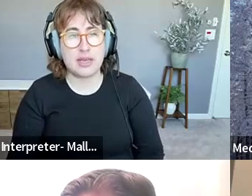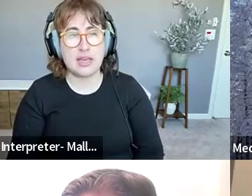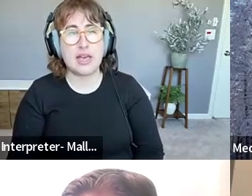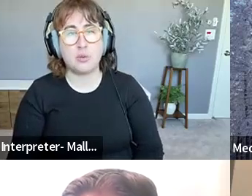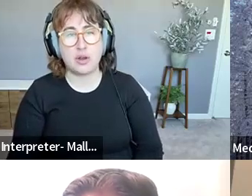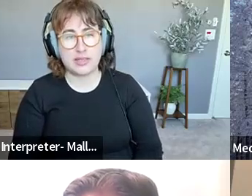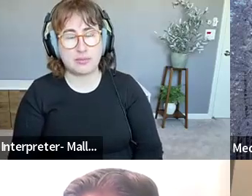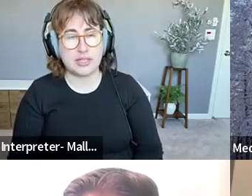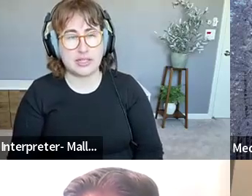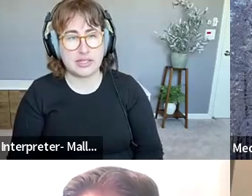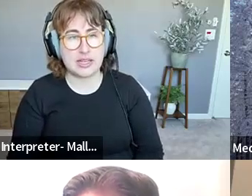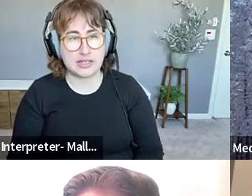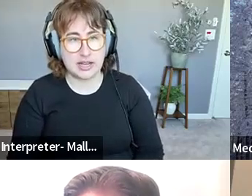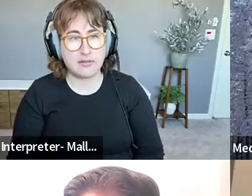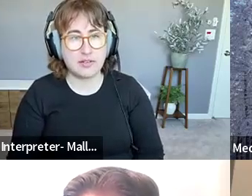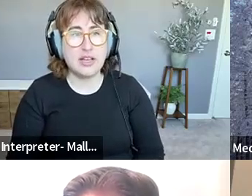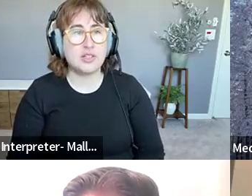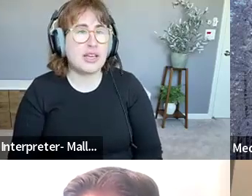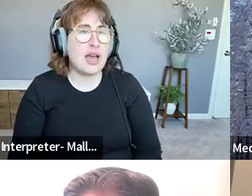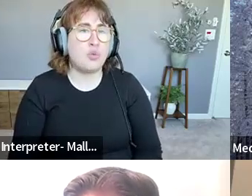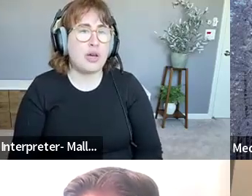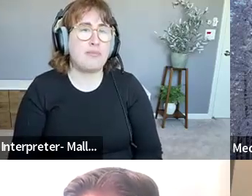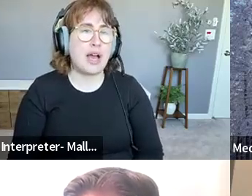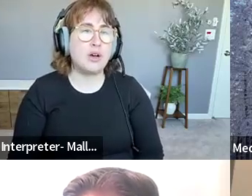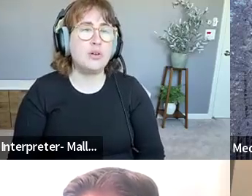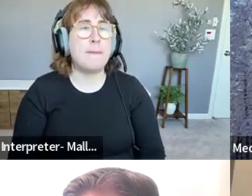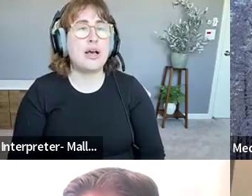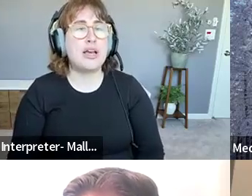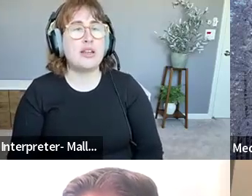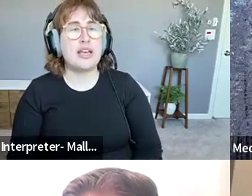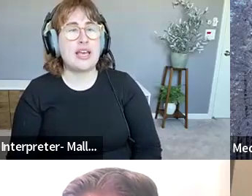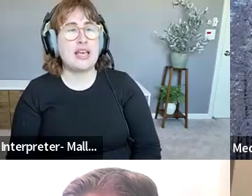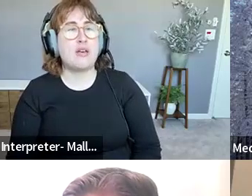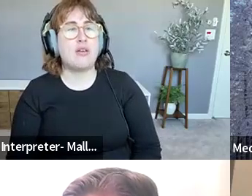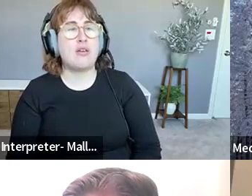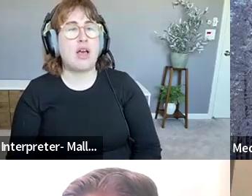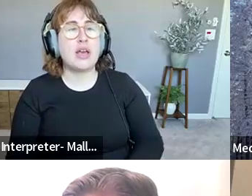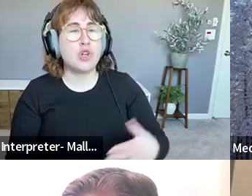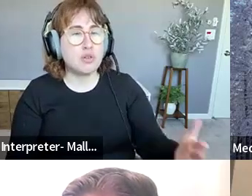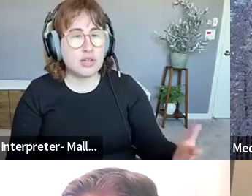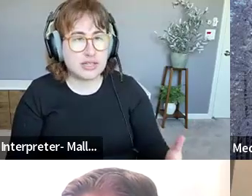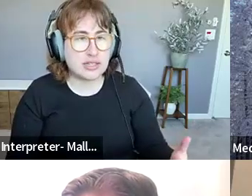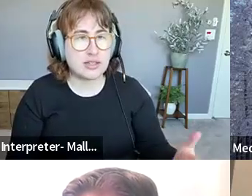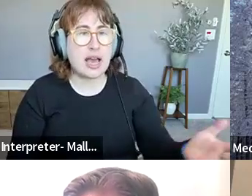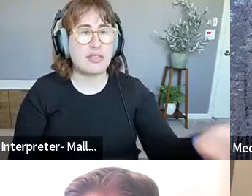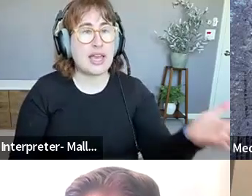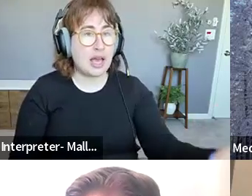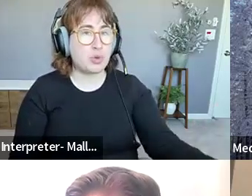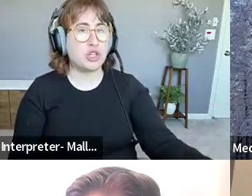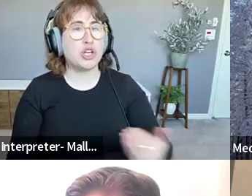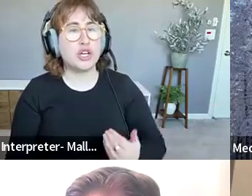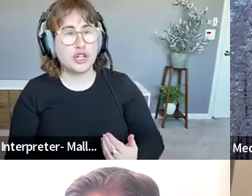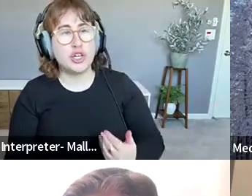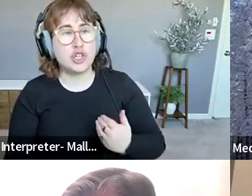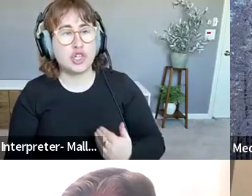hearing, but me and one of my siblings is deaf. So the cat would meow, but I noticed that the